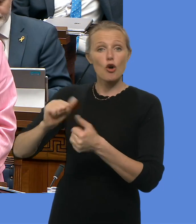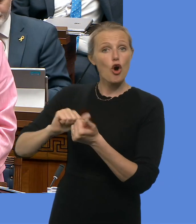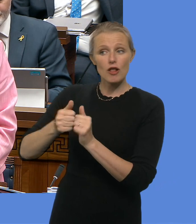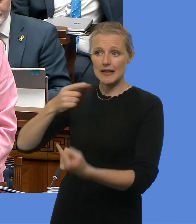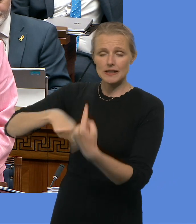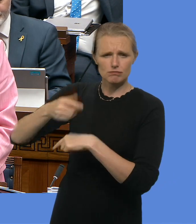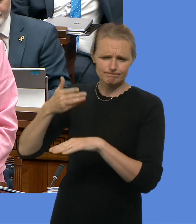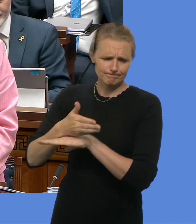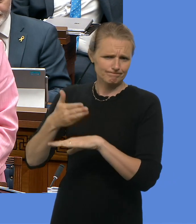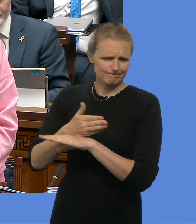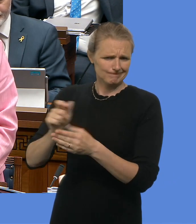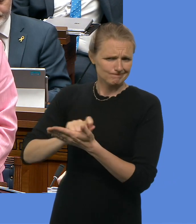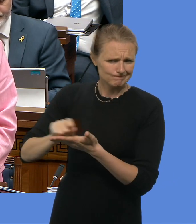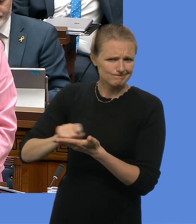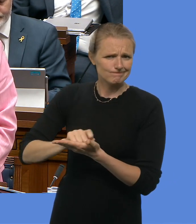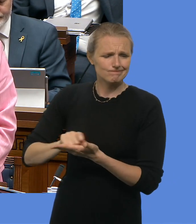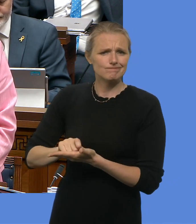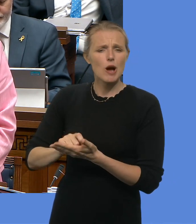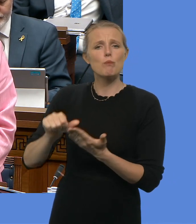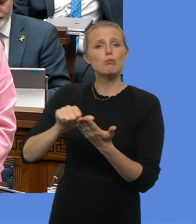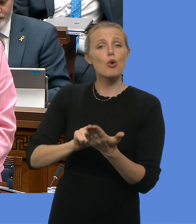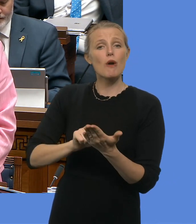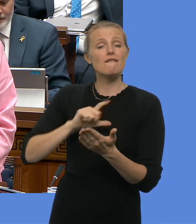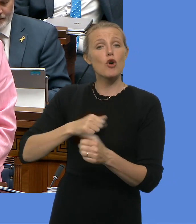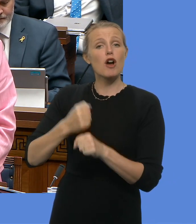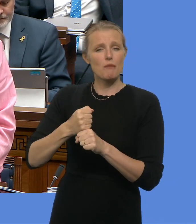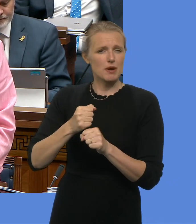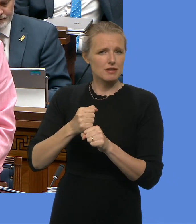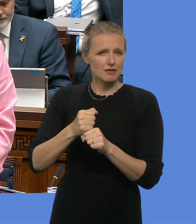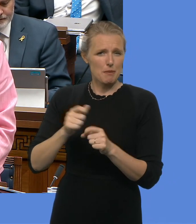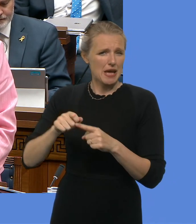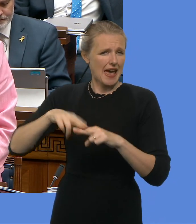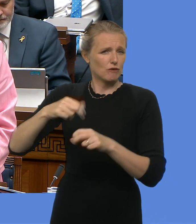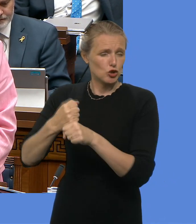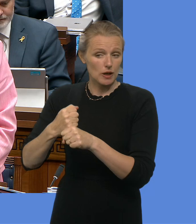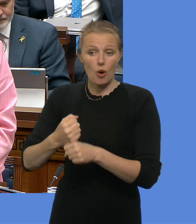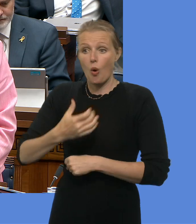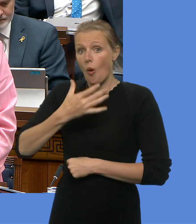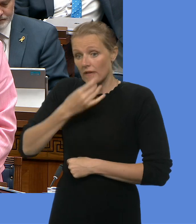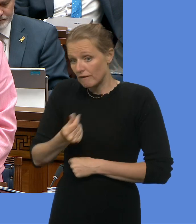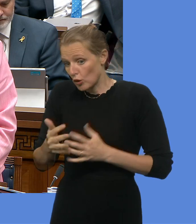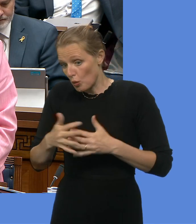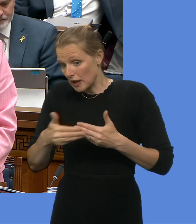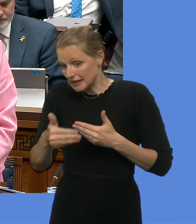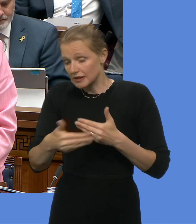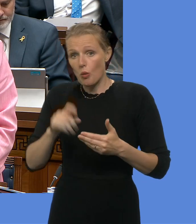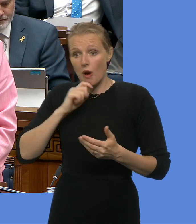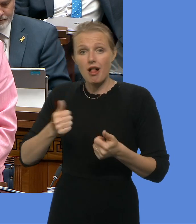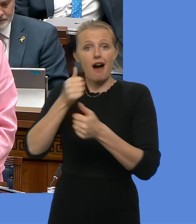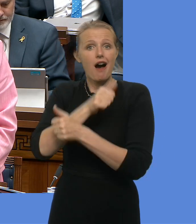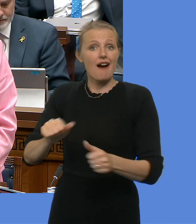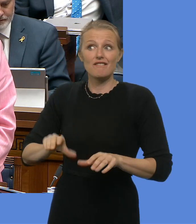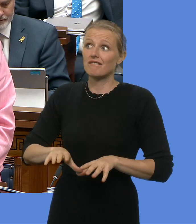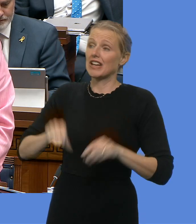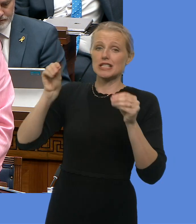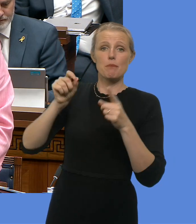for government. We hope to publish a draft for consultation in the coming weeks, which will be brought to the Assembly for scrutiny. It will reflect the